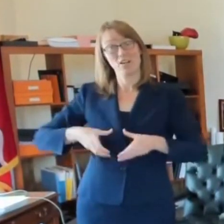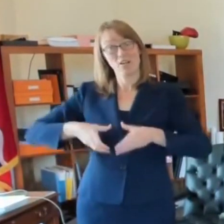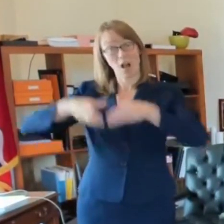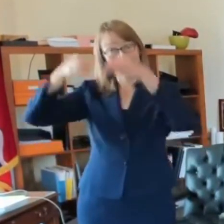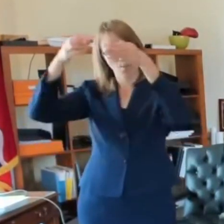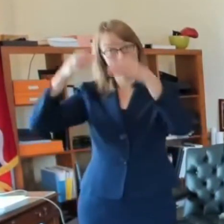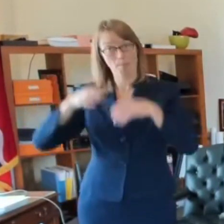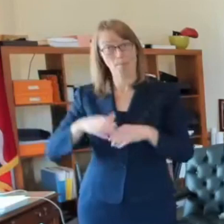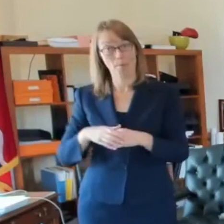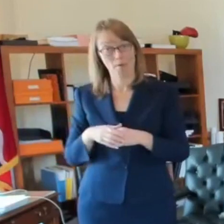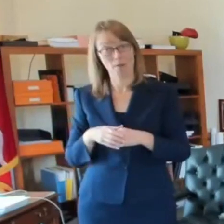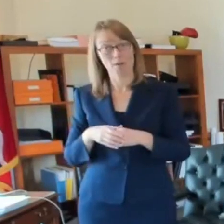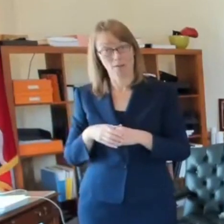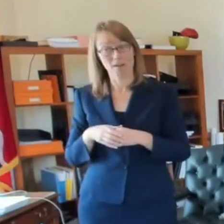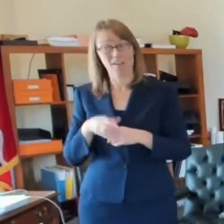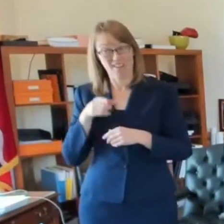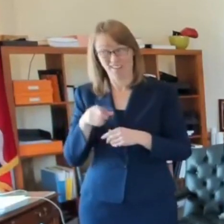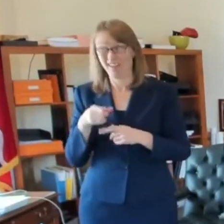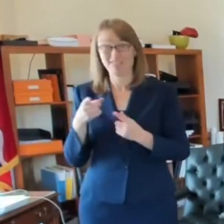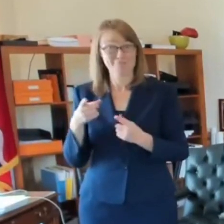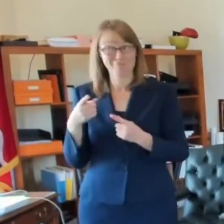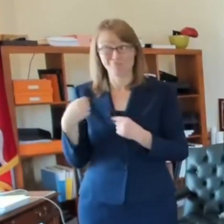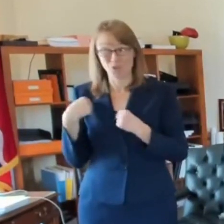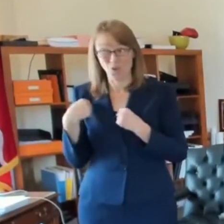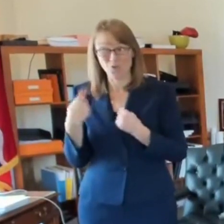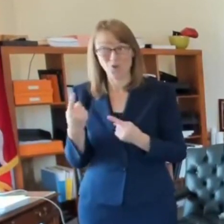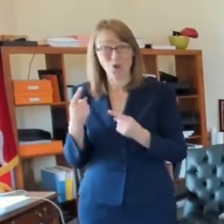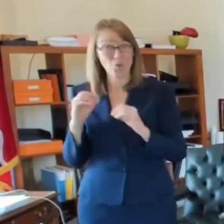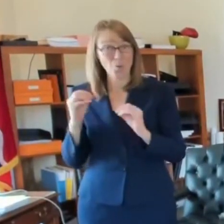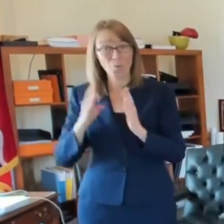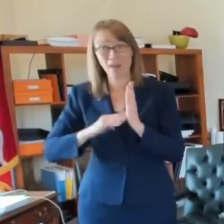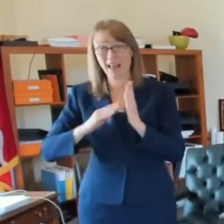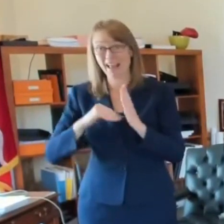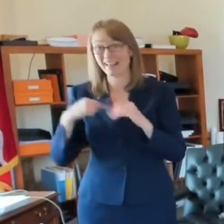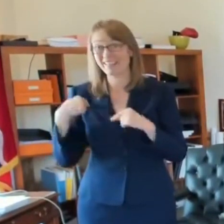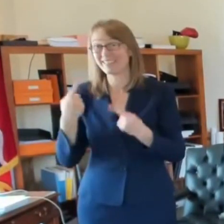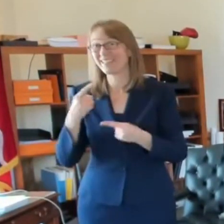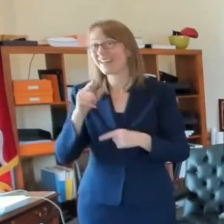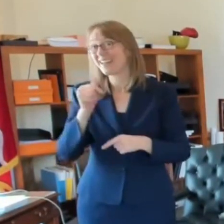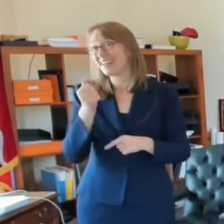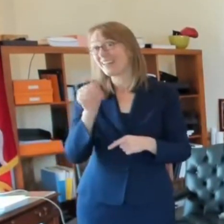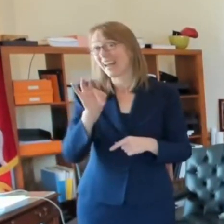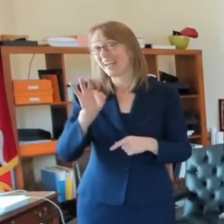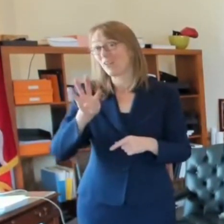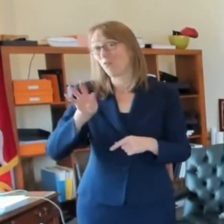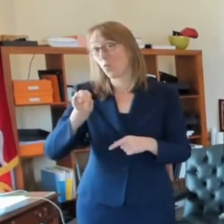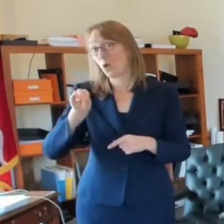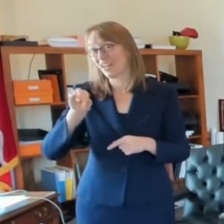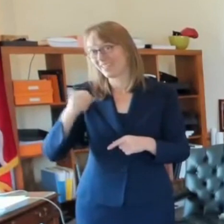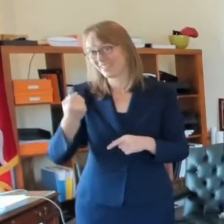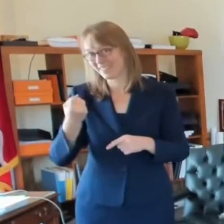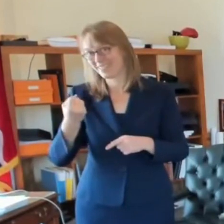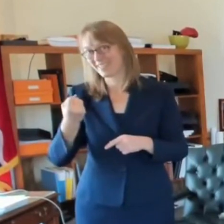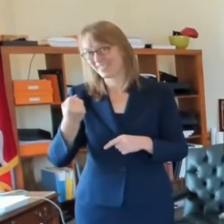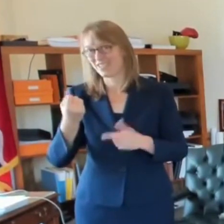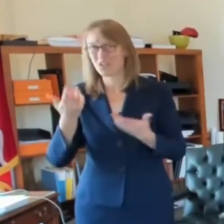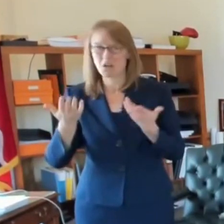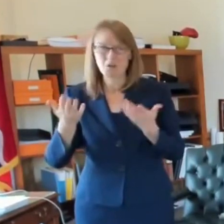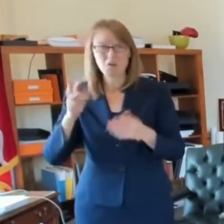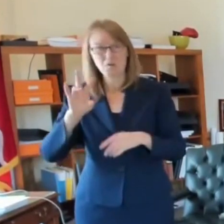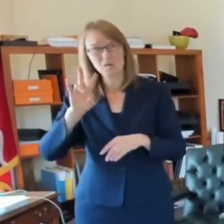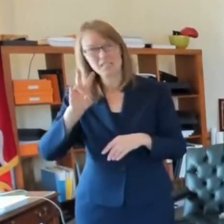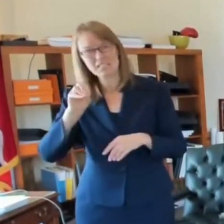the 40s is the information we think is correct. So 70 to 80 years ago.